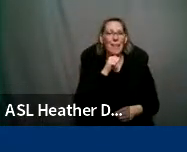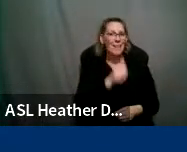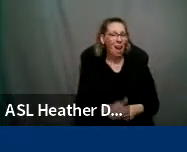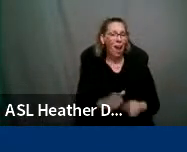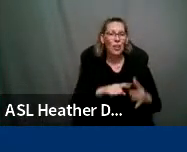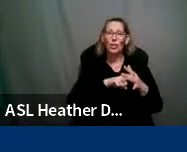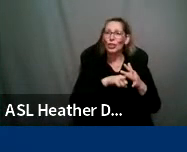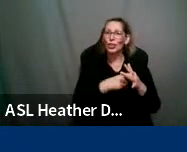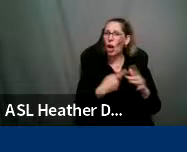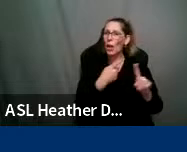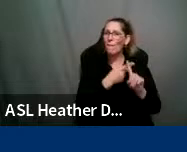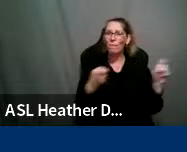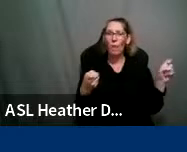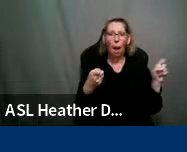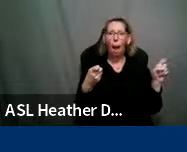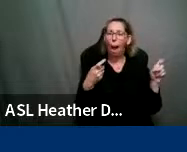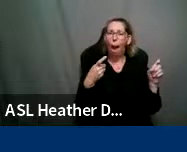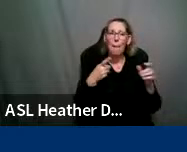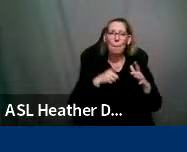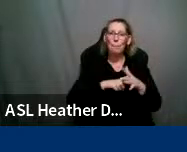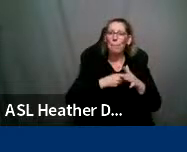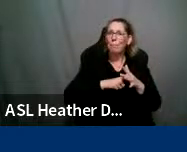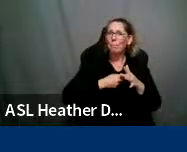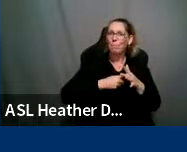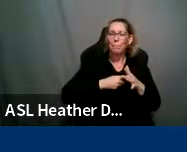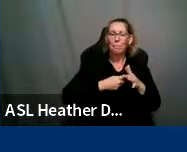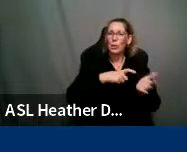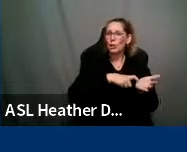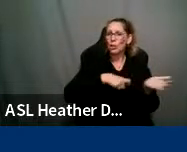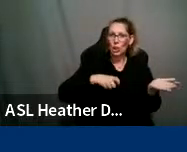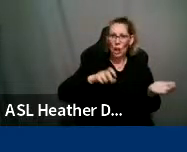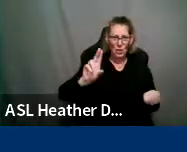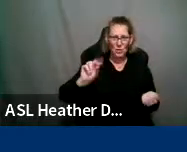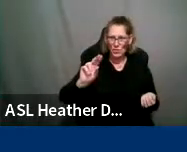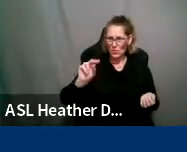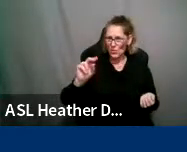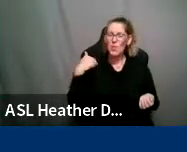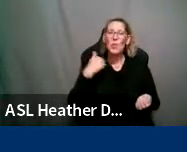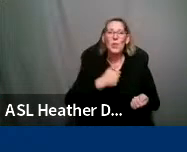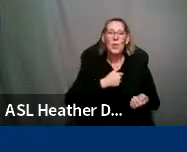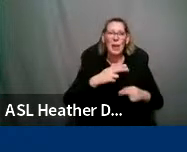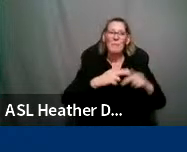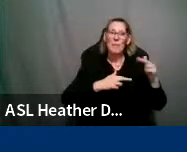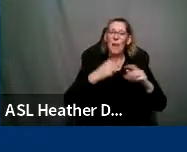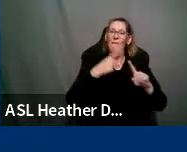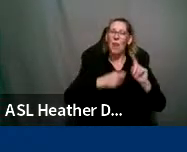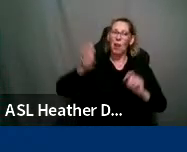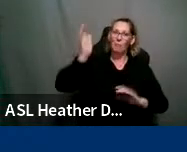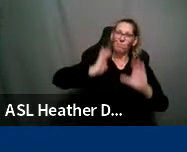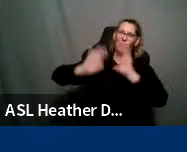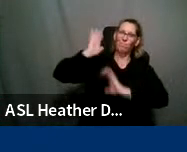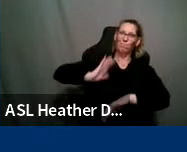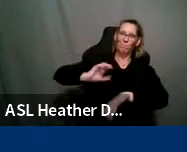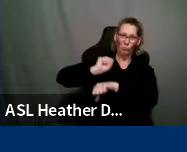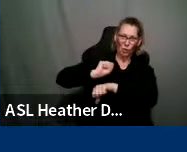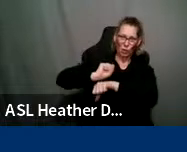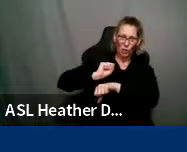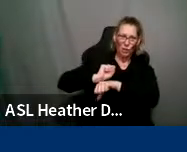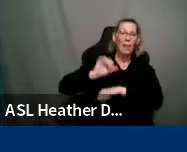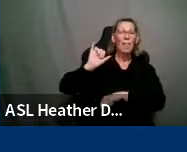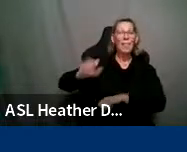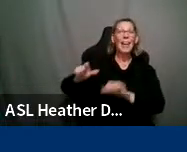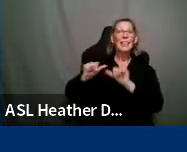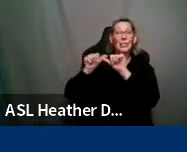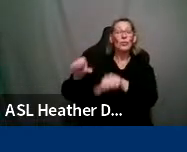scratch with the Interstate Bridge Replacement Program. Instead, we're building on past work. The Interstate Bridge Replacement Program continues the work of